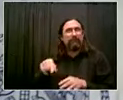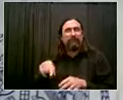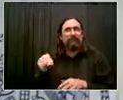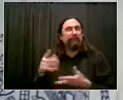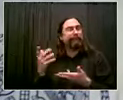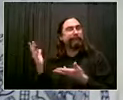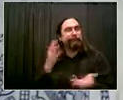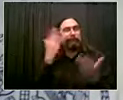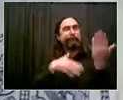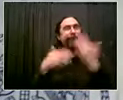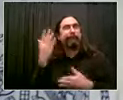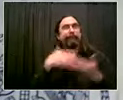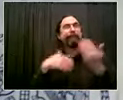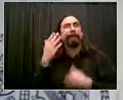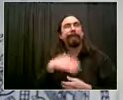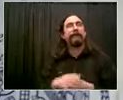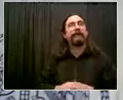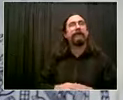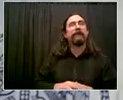wake people up?